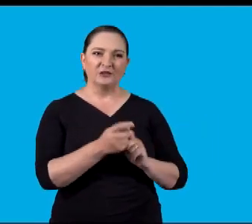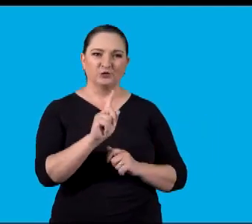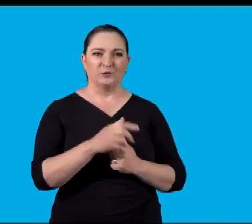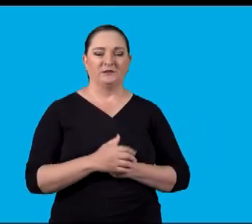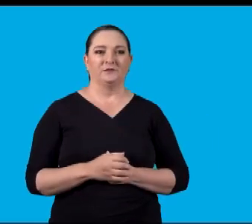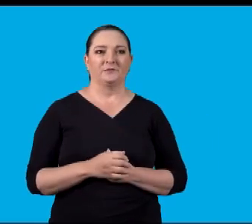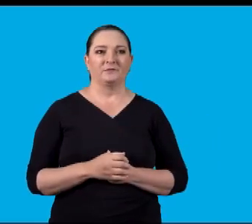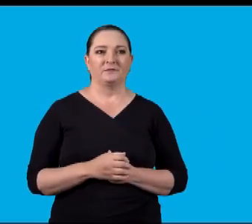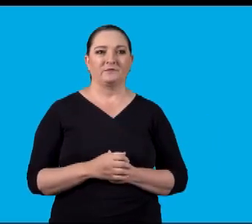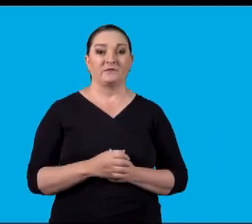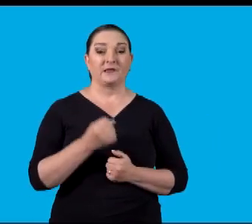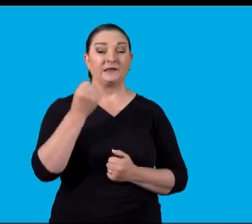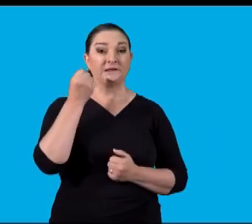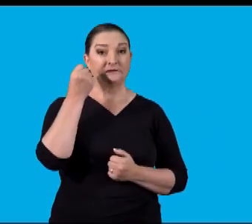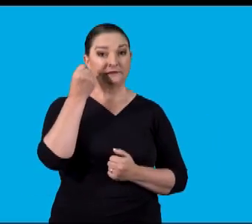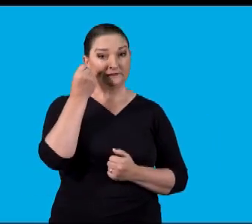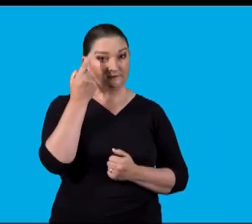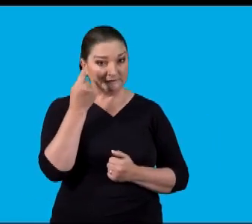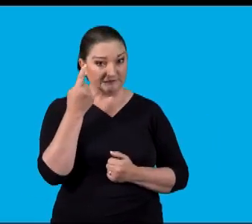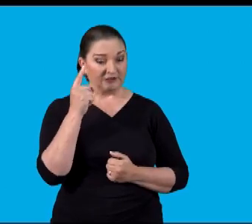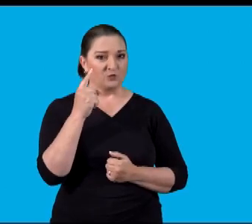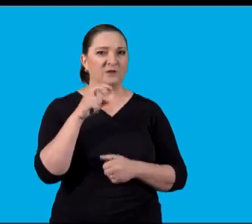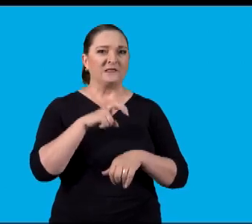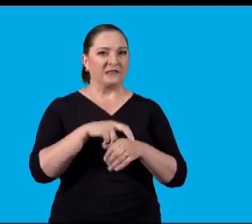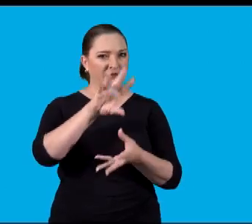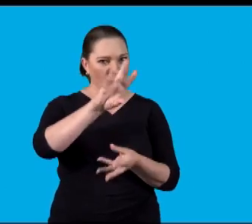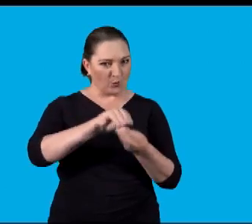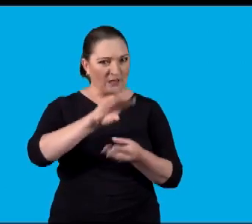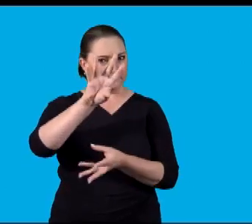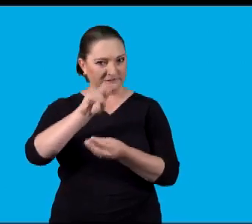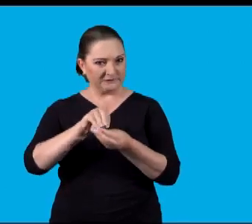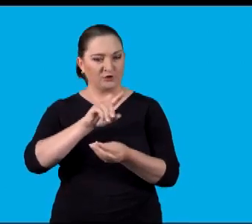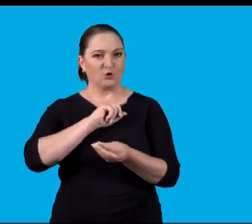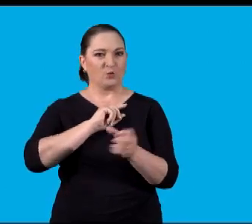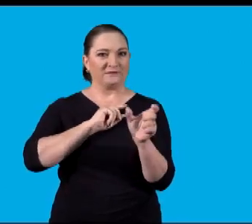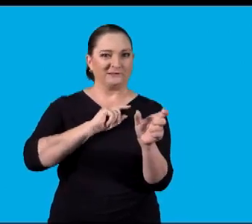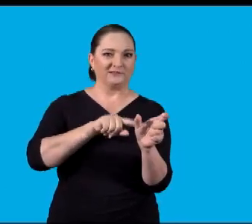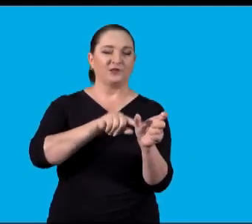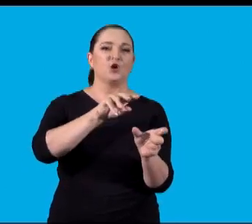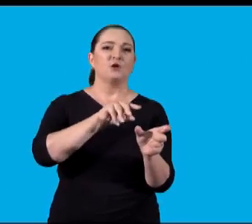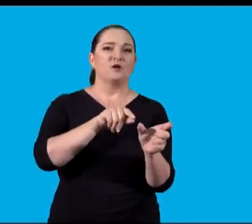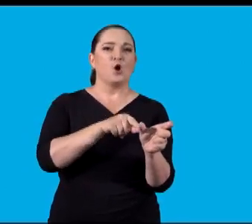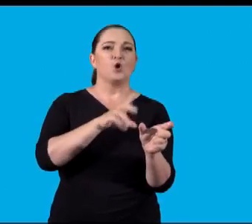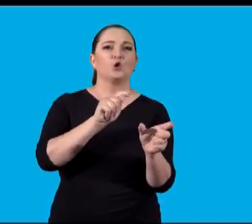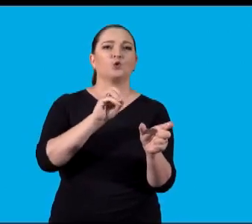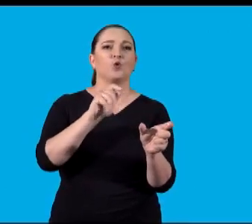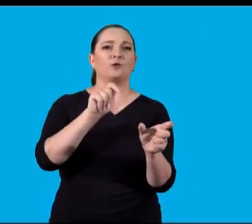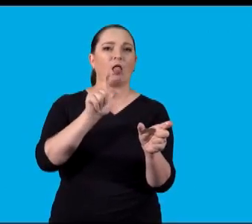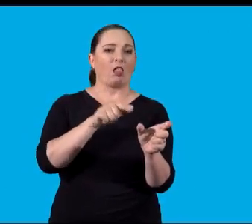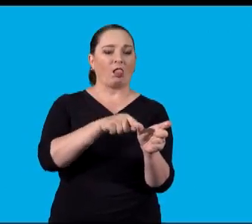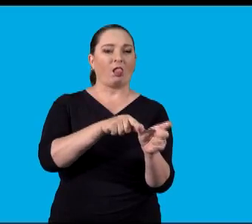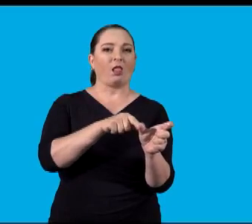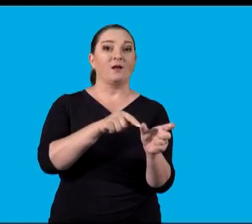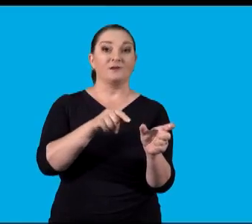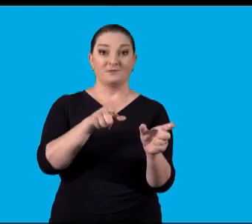now understand that we will have to add certain figures together to get this total amount. So make sure you have